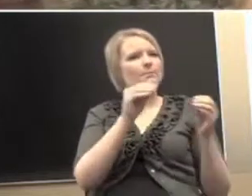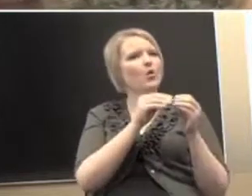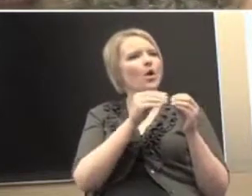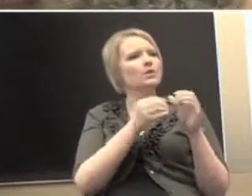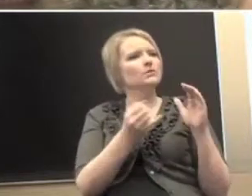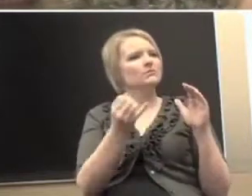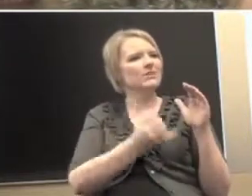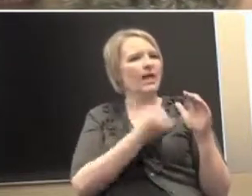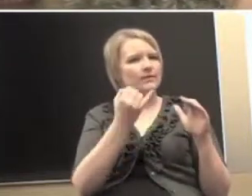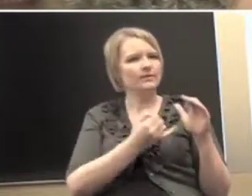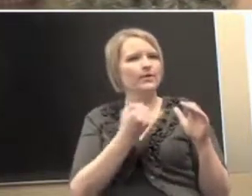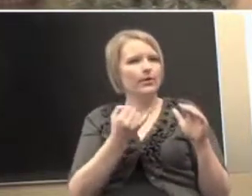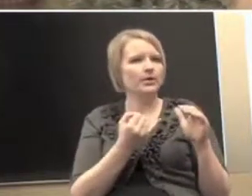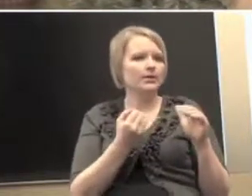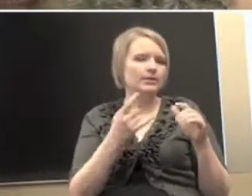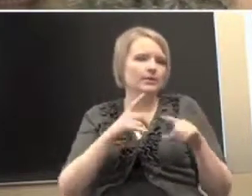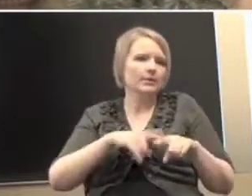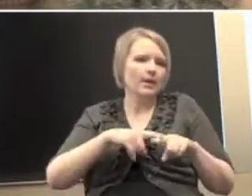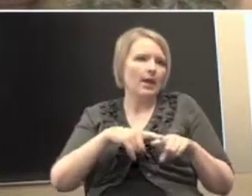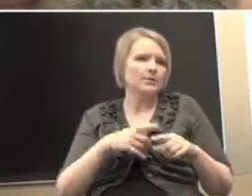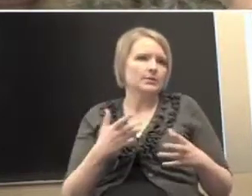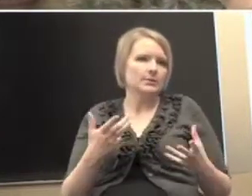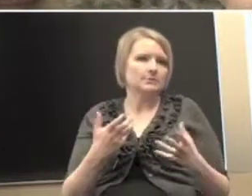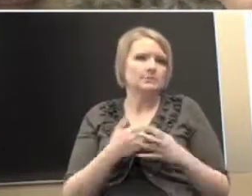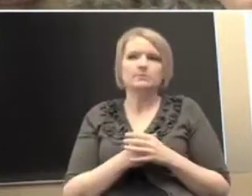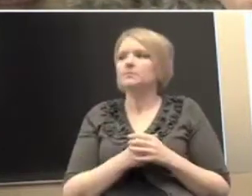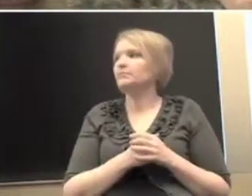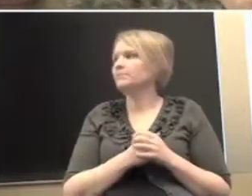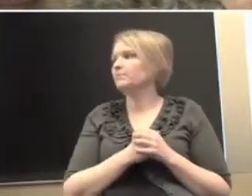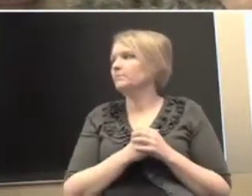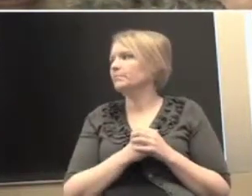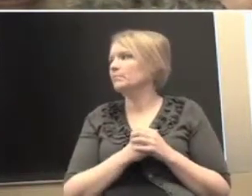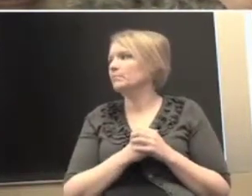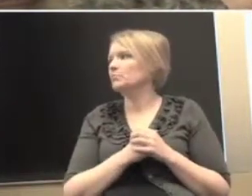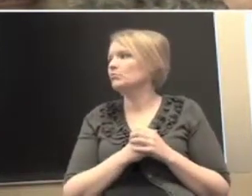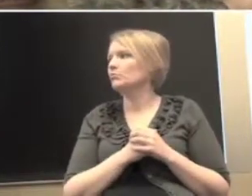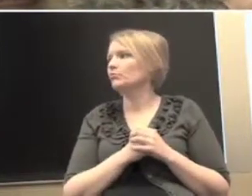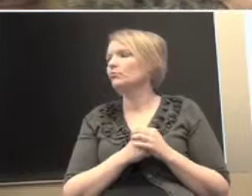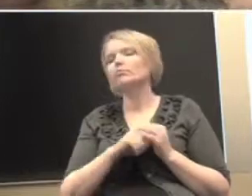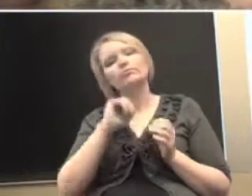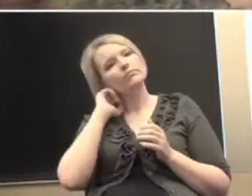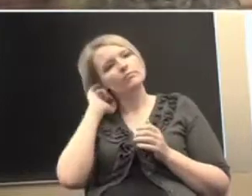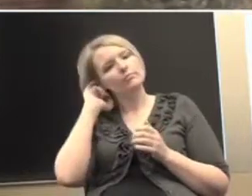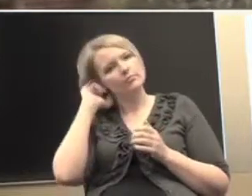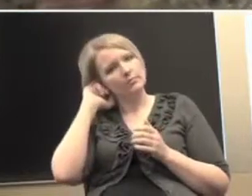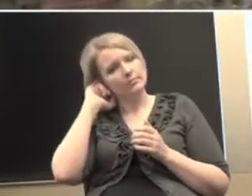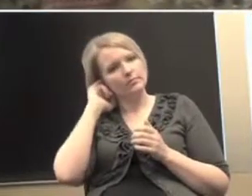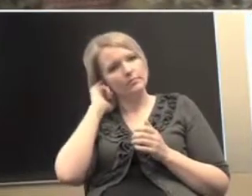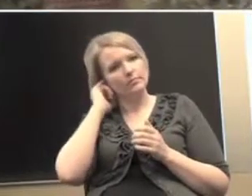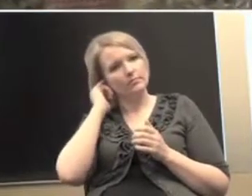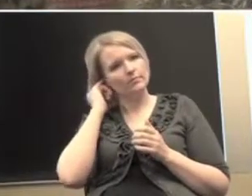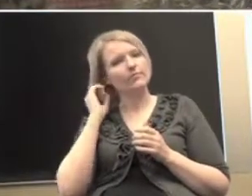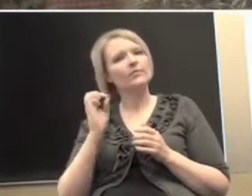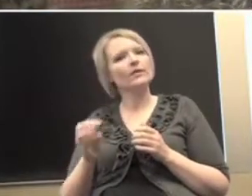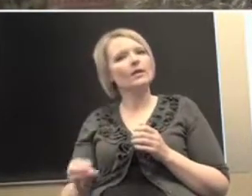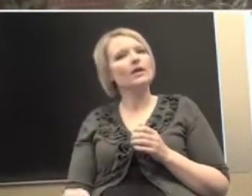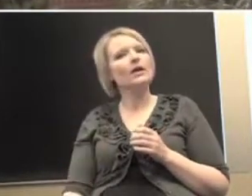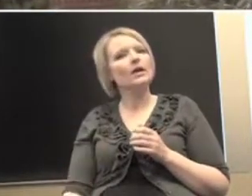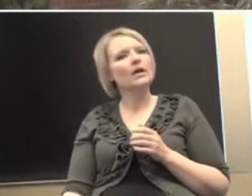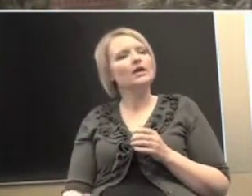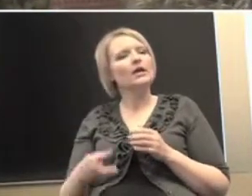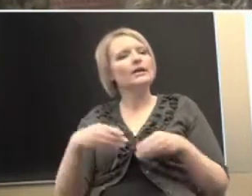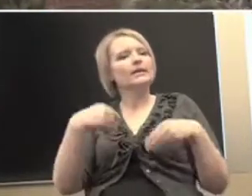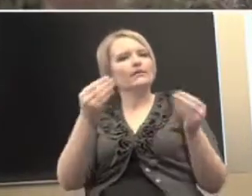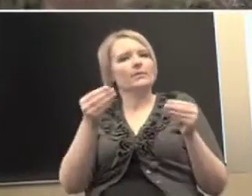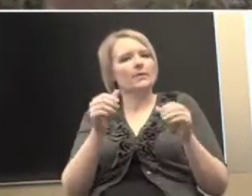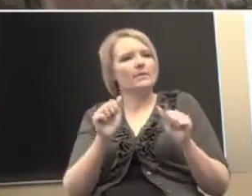solitary, depending on, that the ability to choose what's most productive